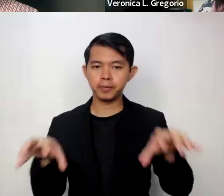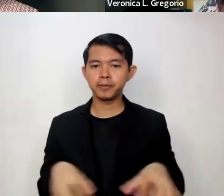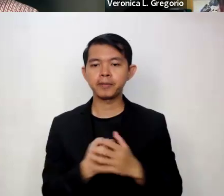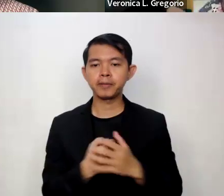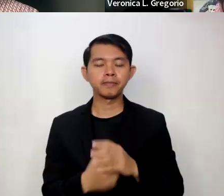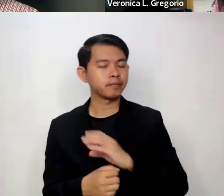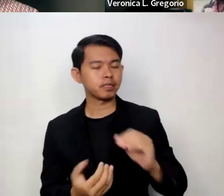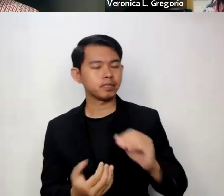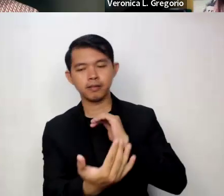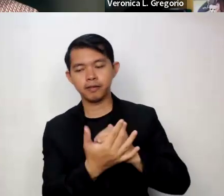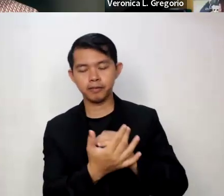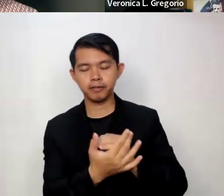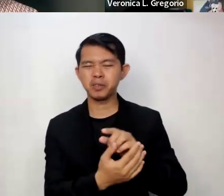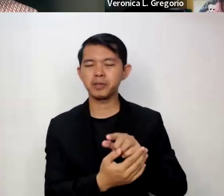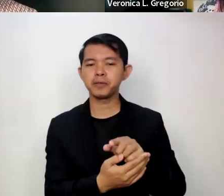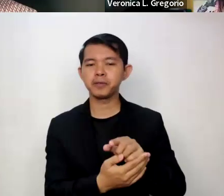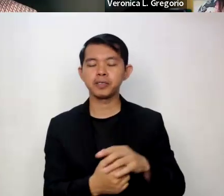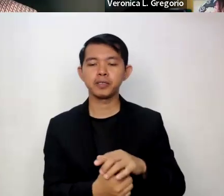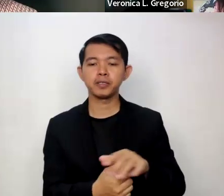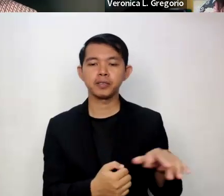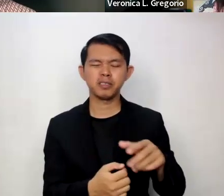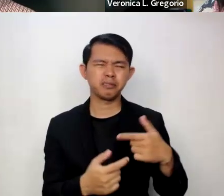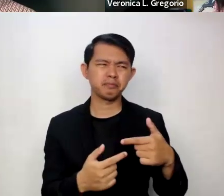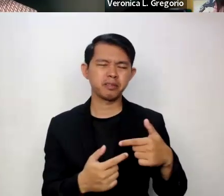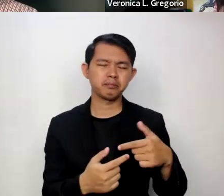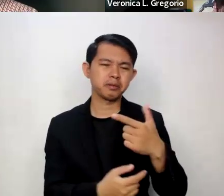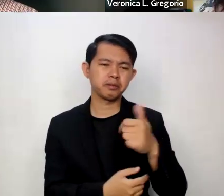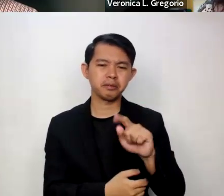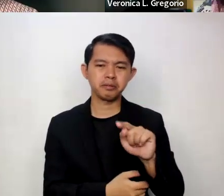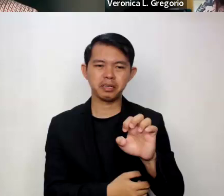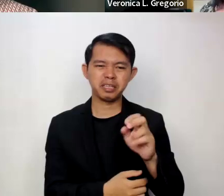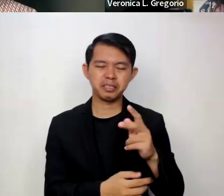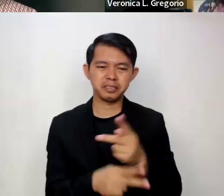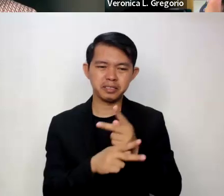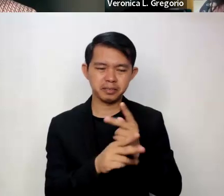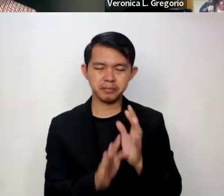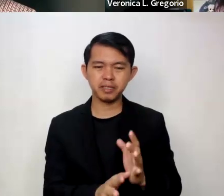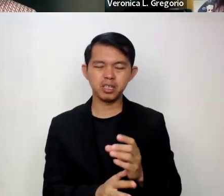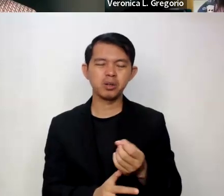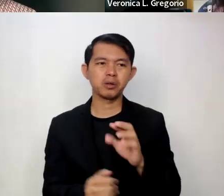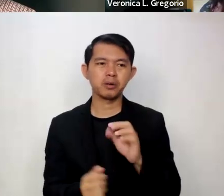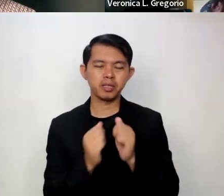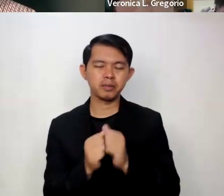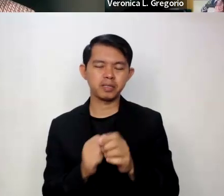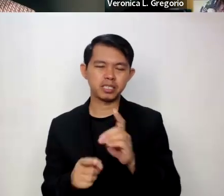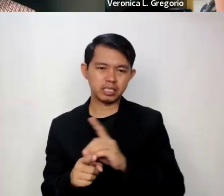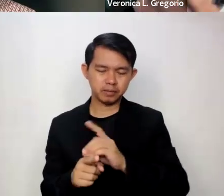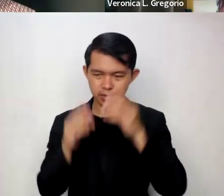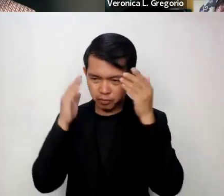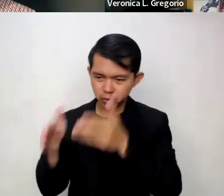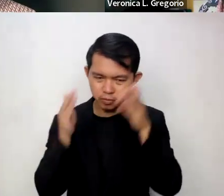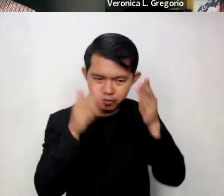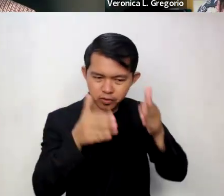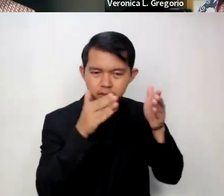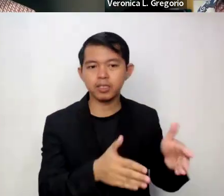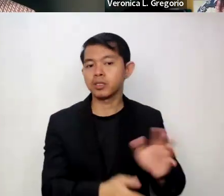avoid that kind of gatekeeping or parang methods for this discipline is just for this discipline. No, it won't